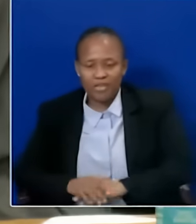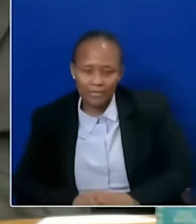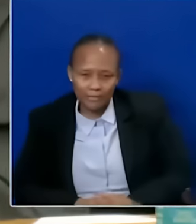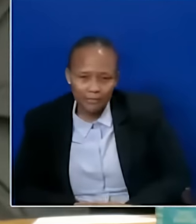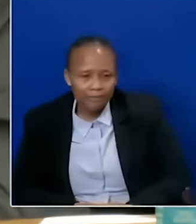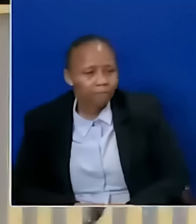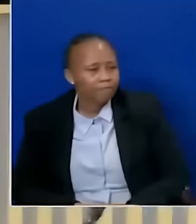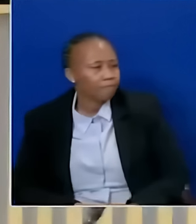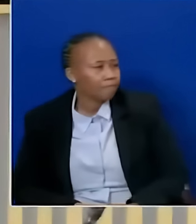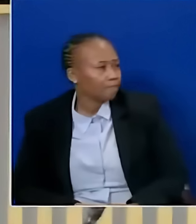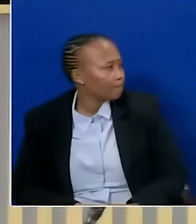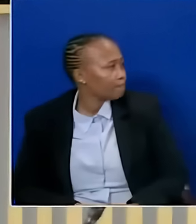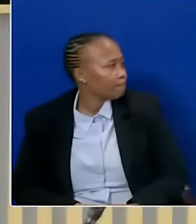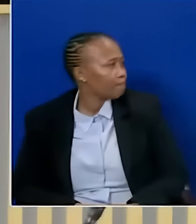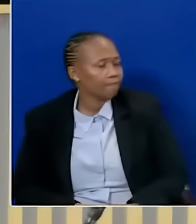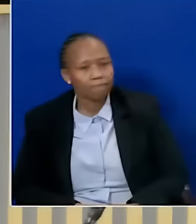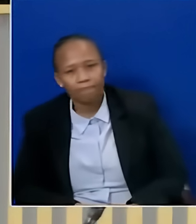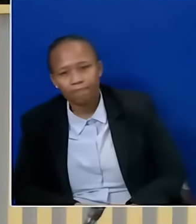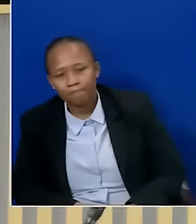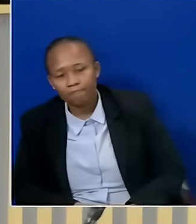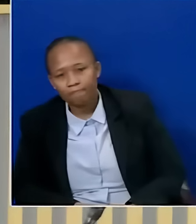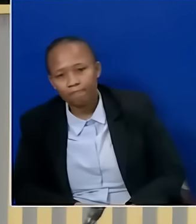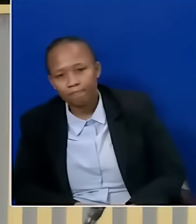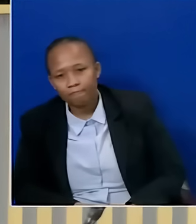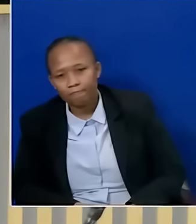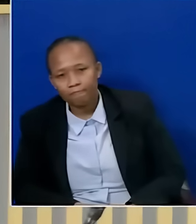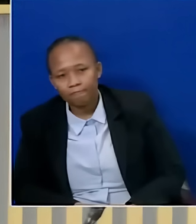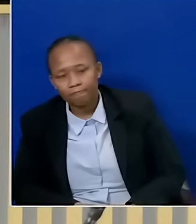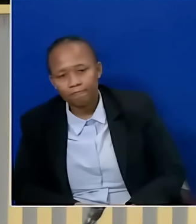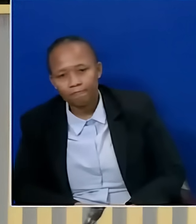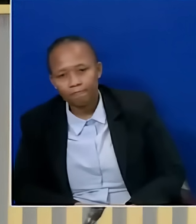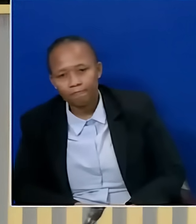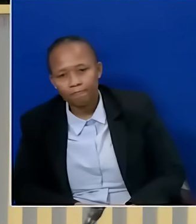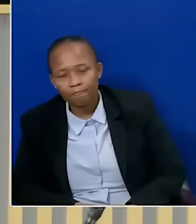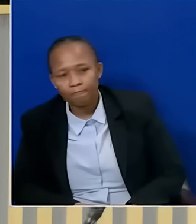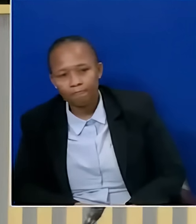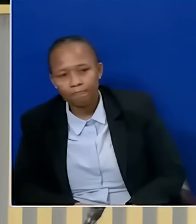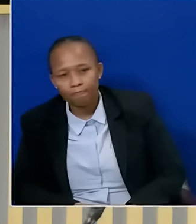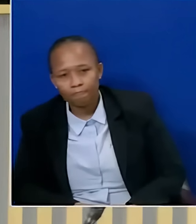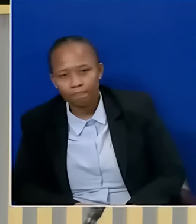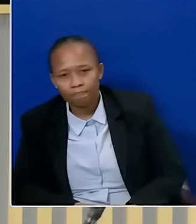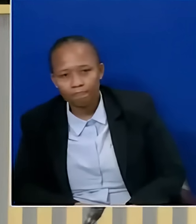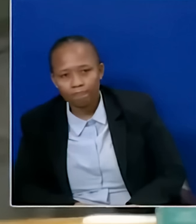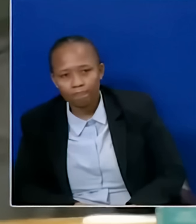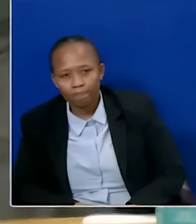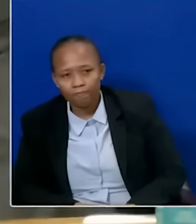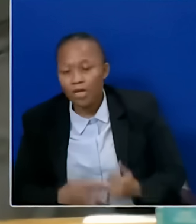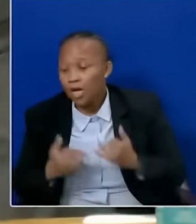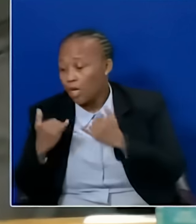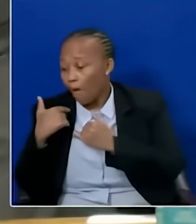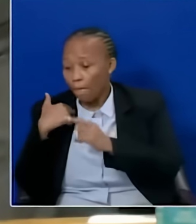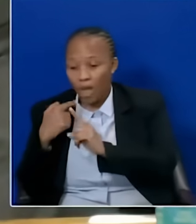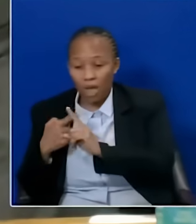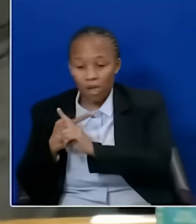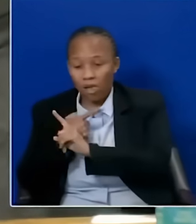Mr. Chesterton, if you're moving on, can I just ask on this? I'm not moving on from the report as a whole, but I'm moving on from this section